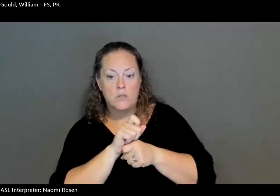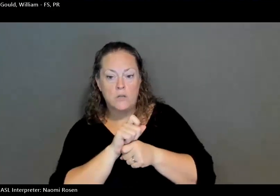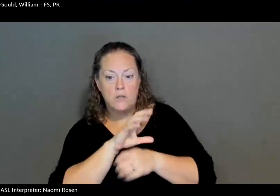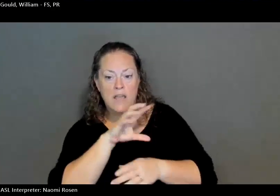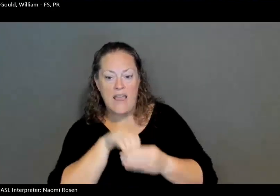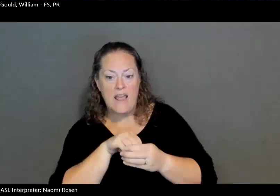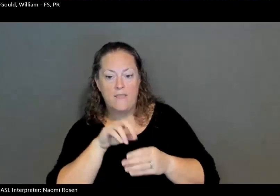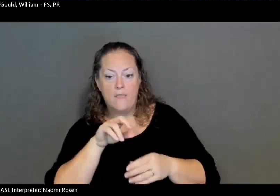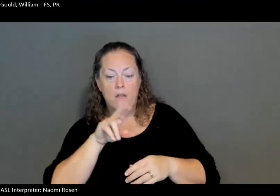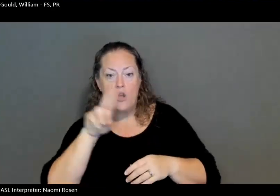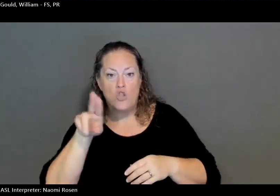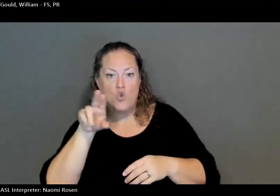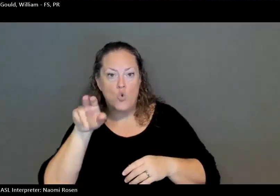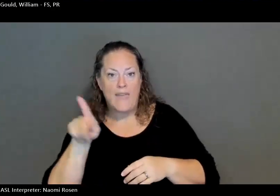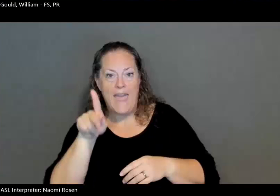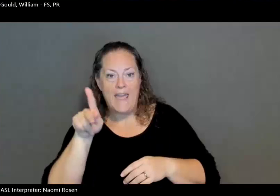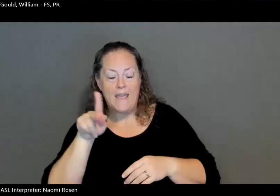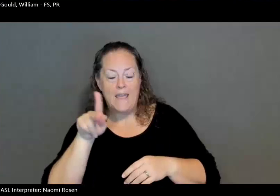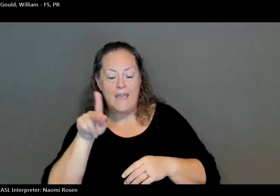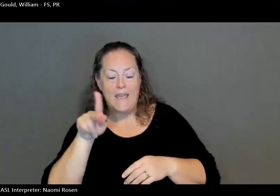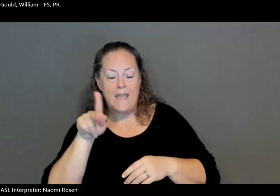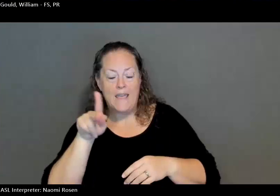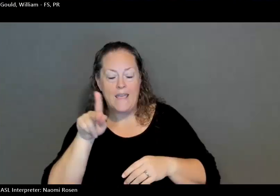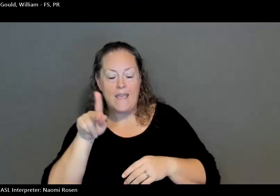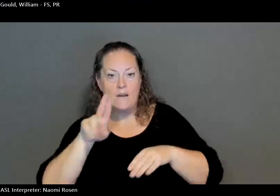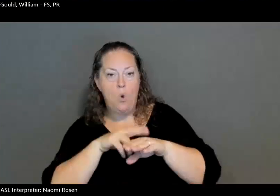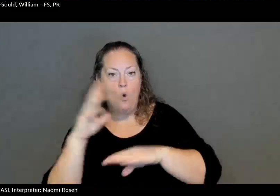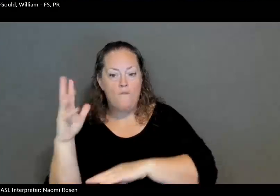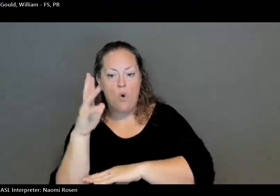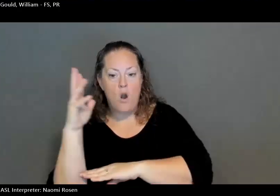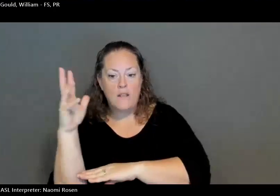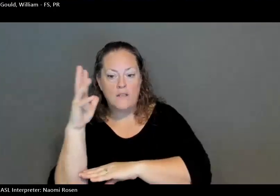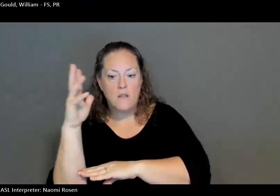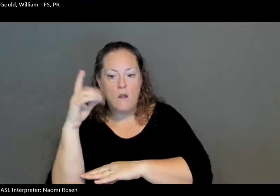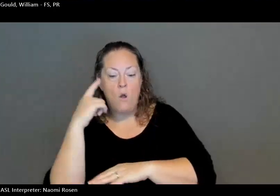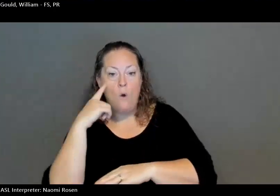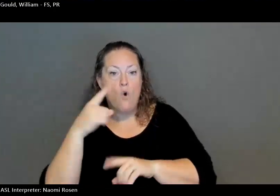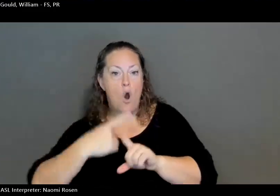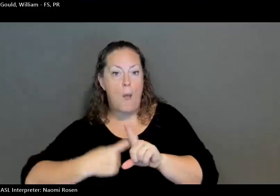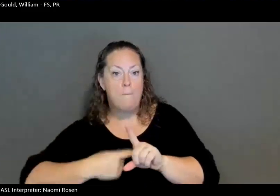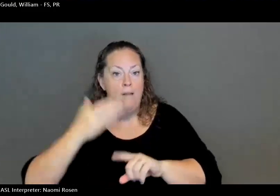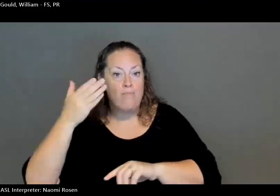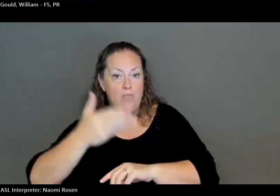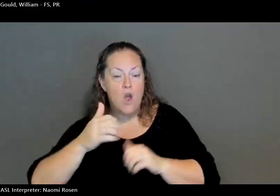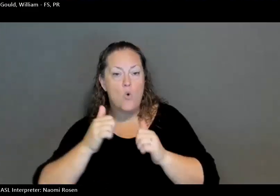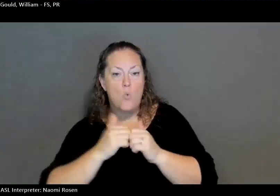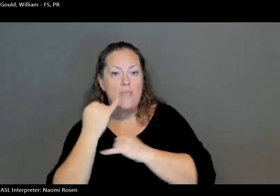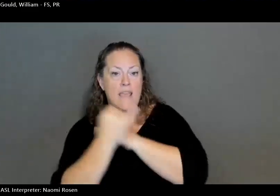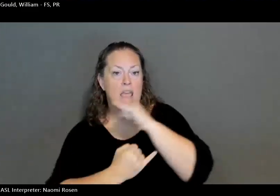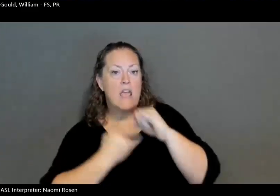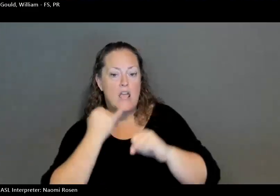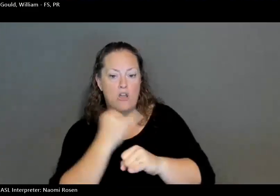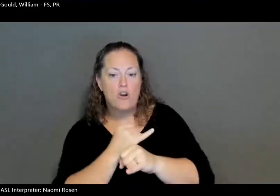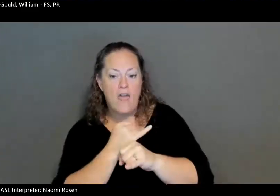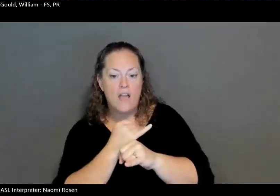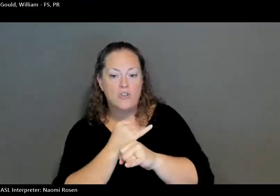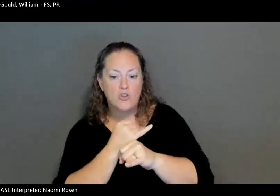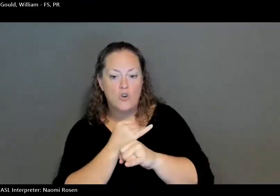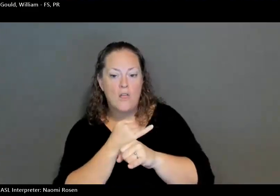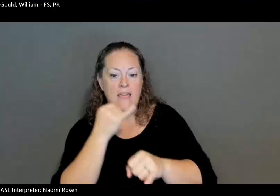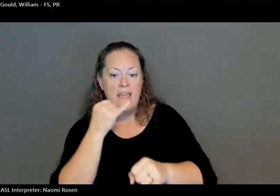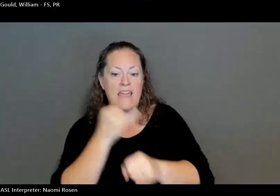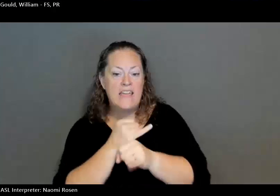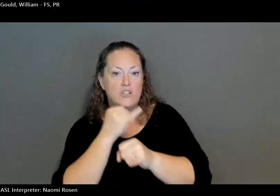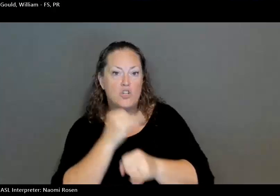National Forest for a month there with the International Institute of Forestry there.